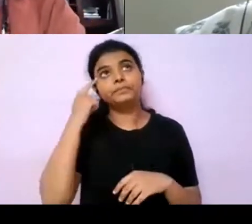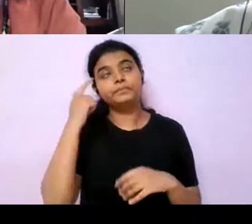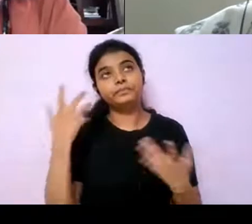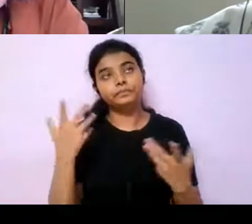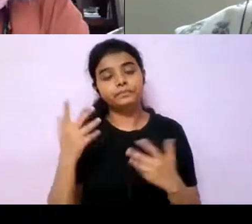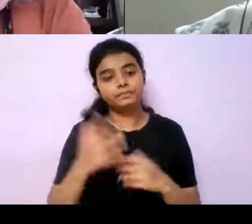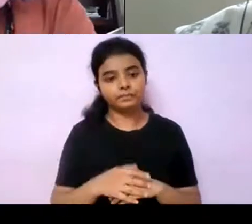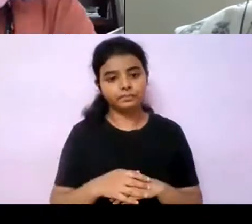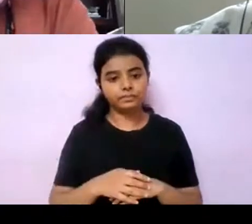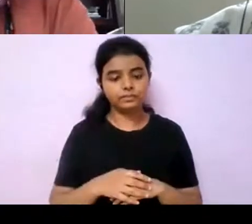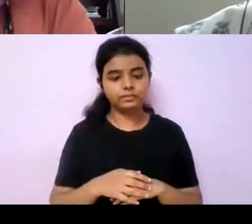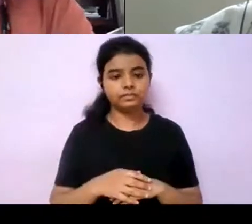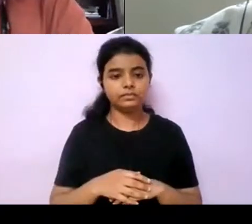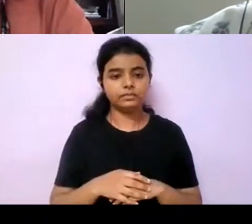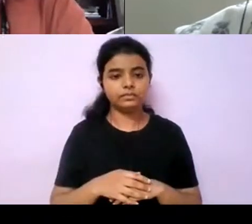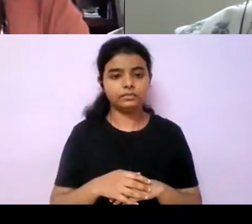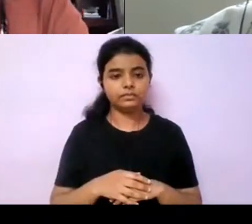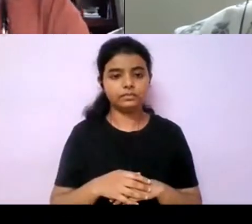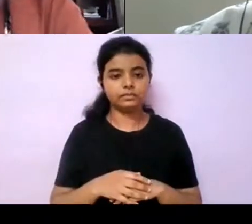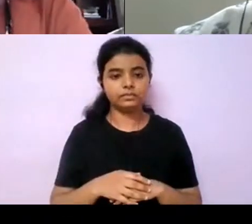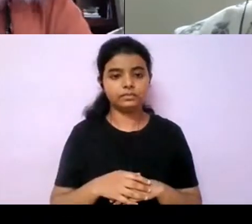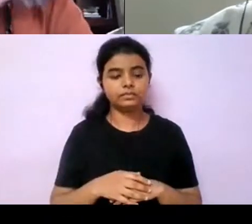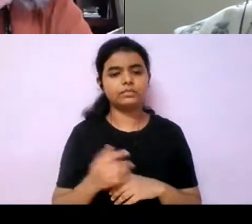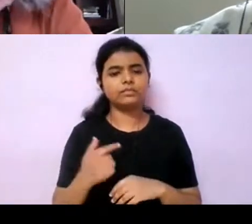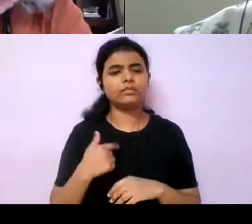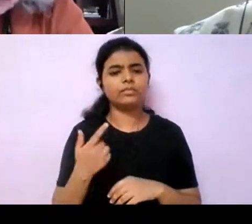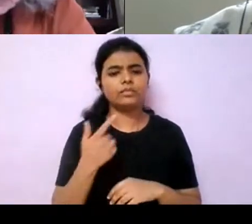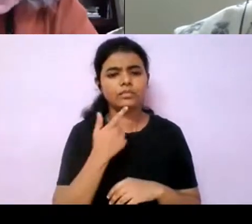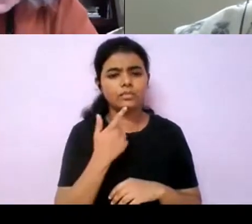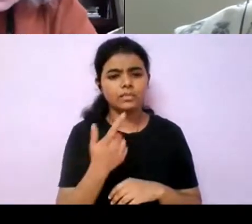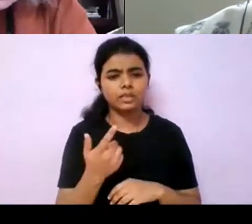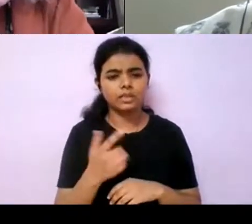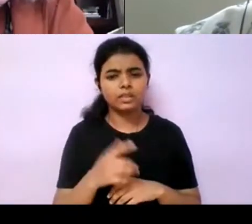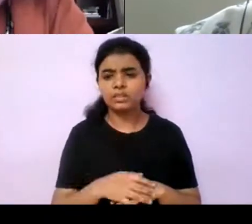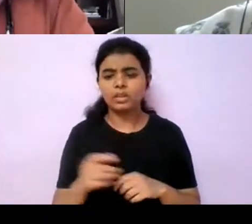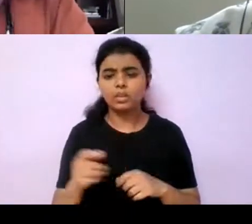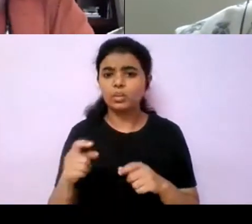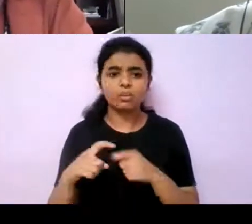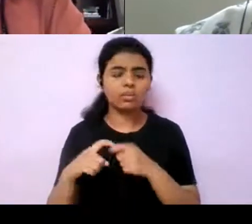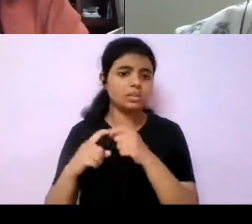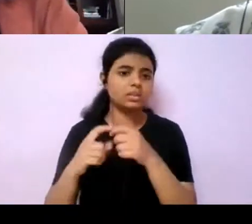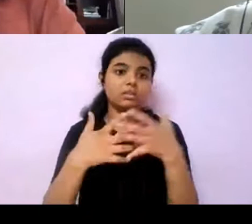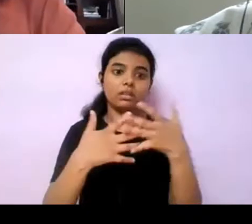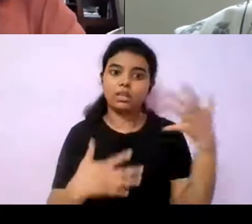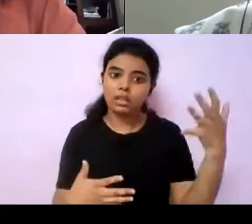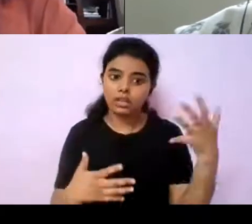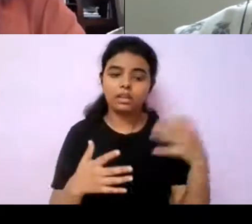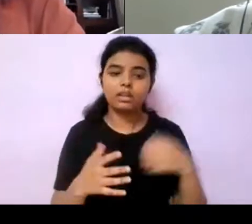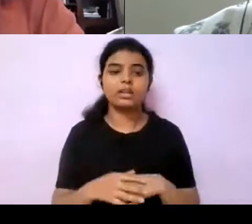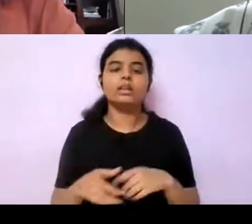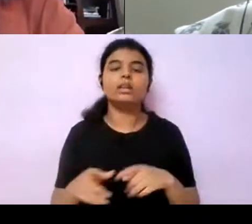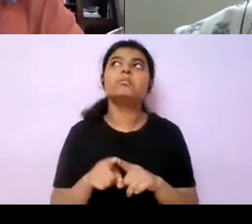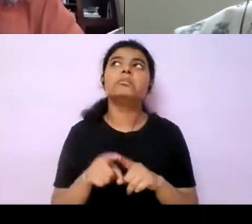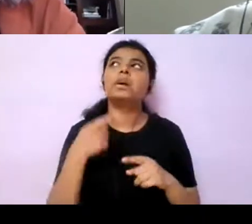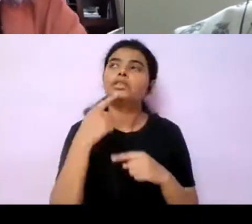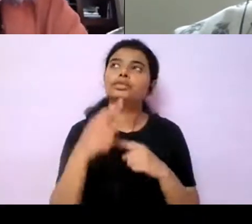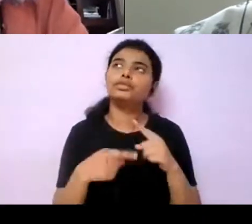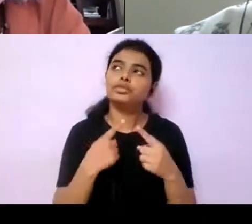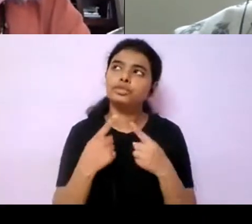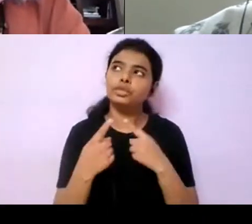is care of a dying, I think there is a larger question, is care, how do you talk about